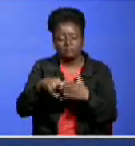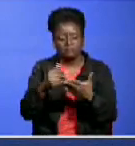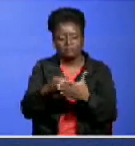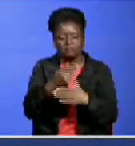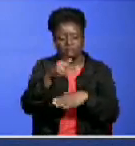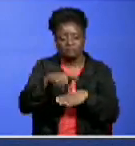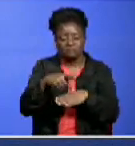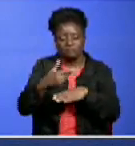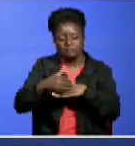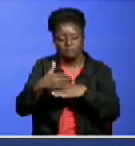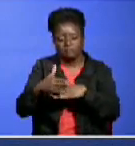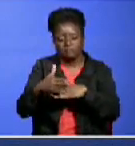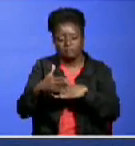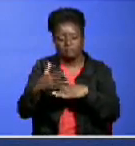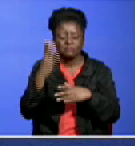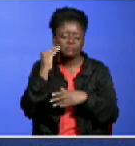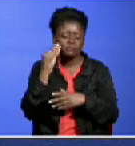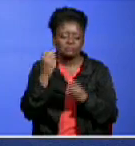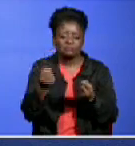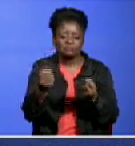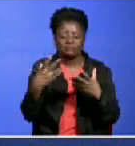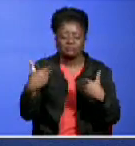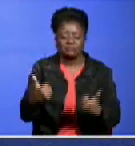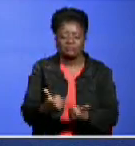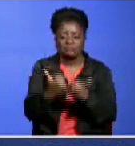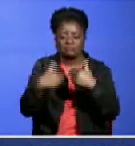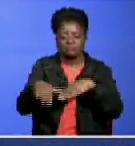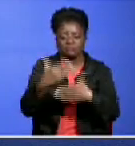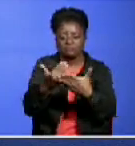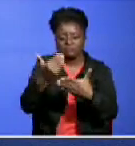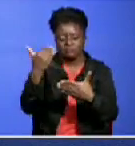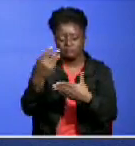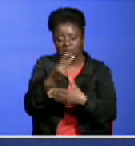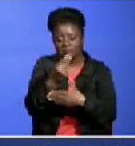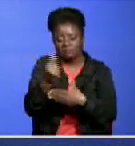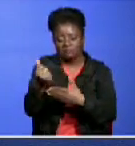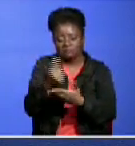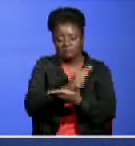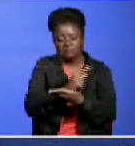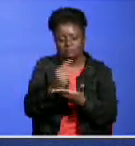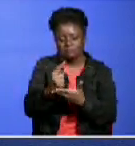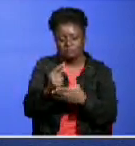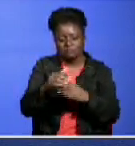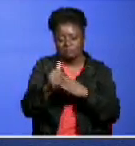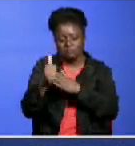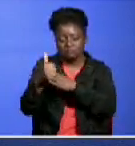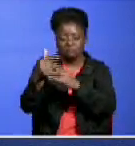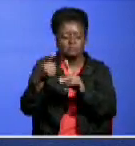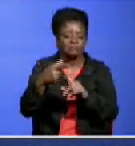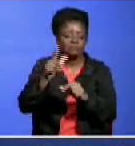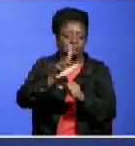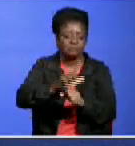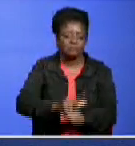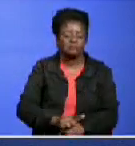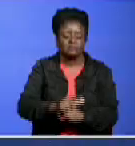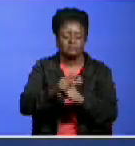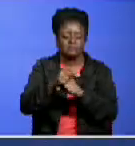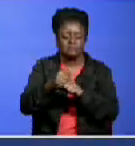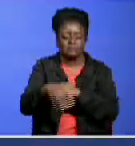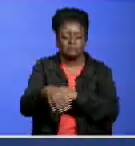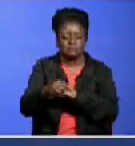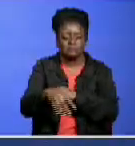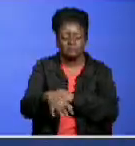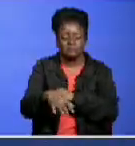of challenges over the past several weeks, resulting in load shedding. Well, B.P.L CEO Whitney Hasty gave our